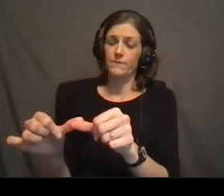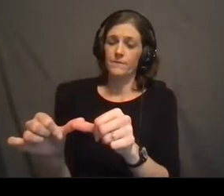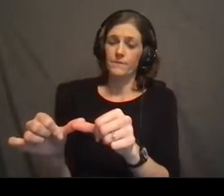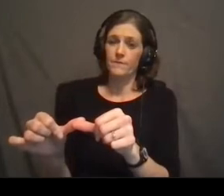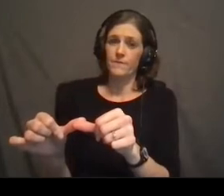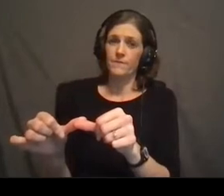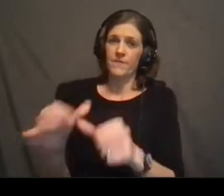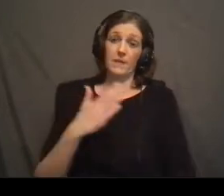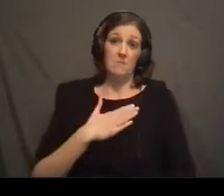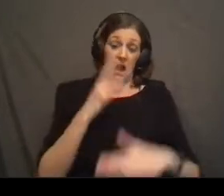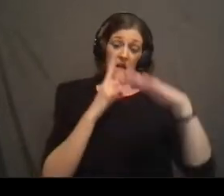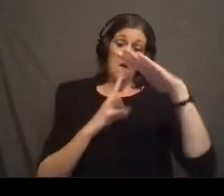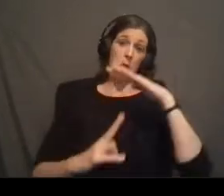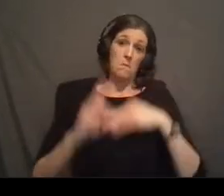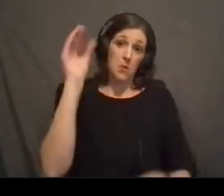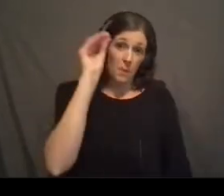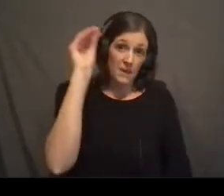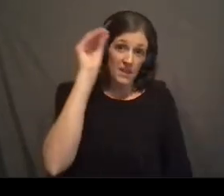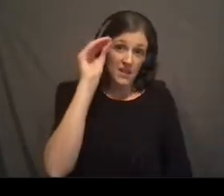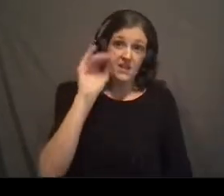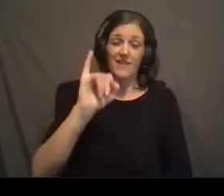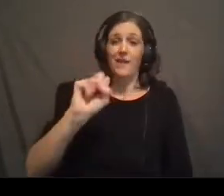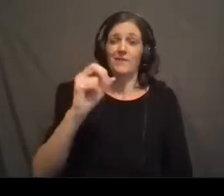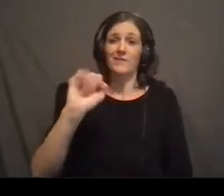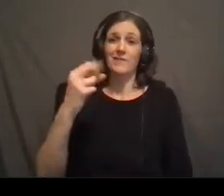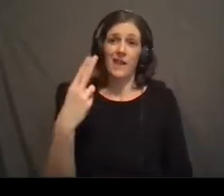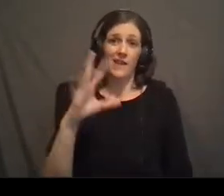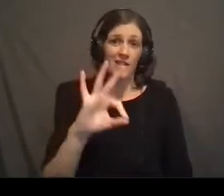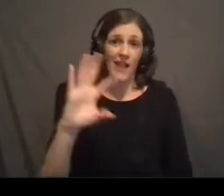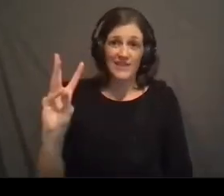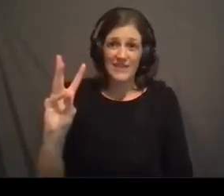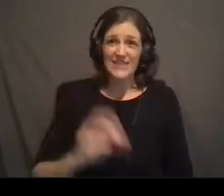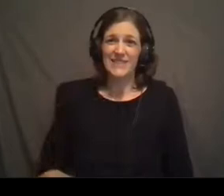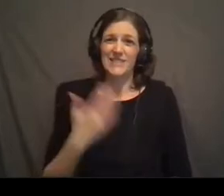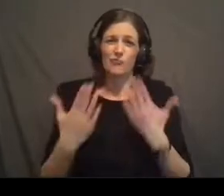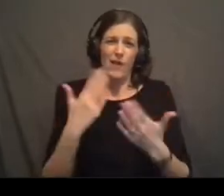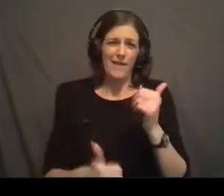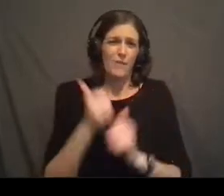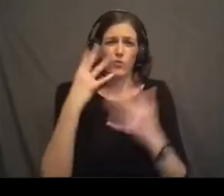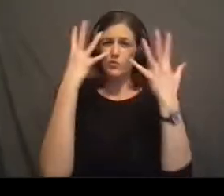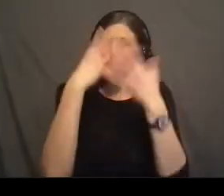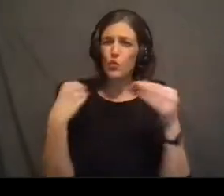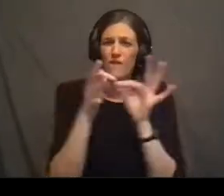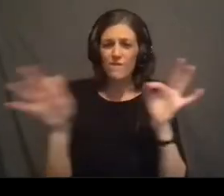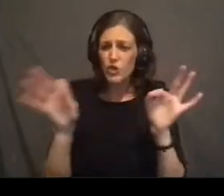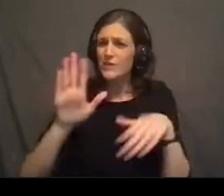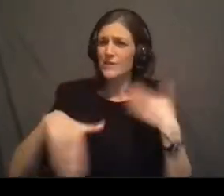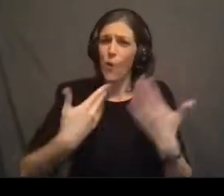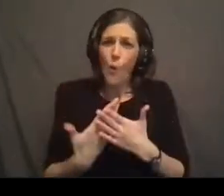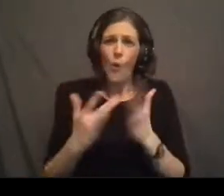In my humble opinion, Isaiah 9:6 is probably the most beautiful verse in all of the